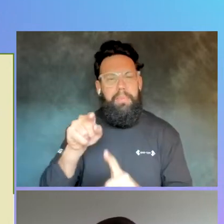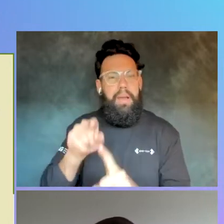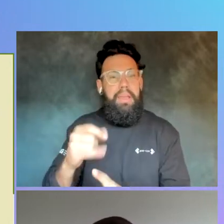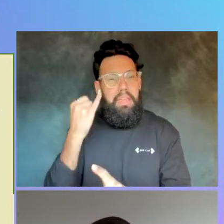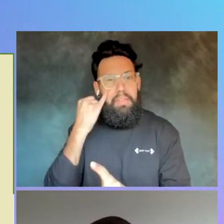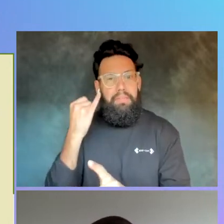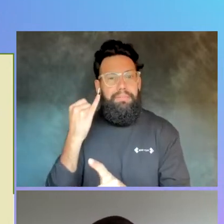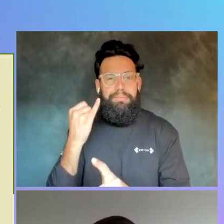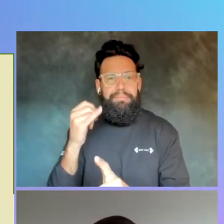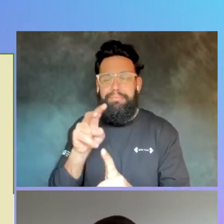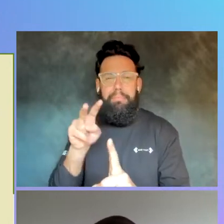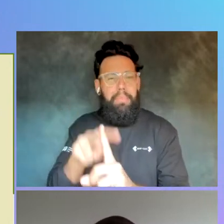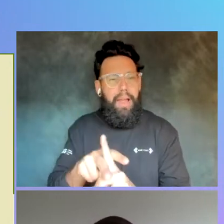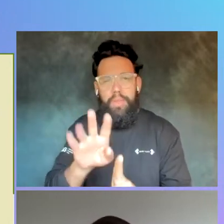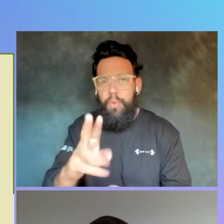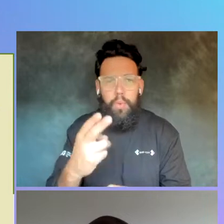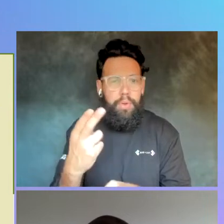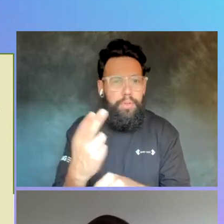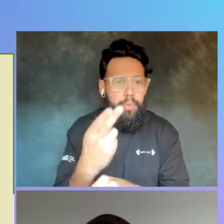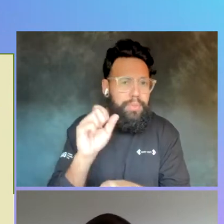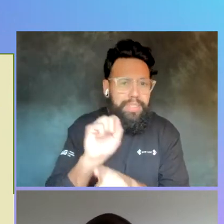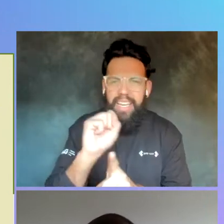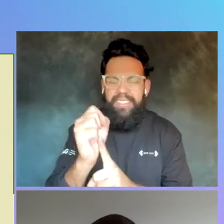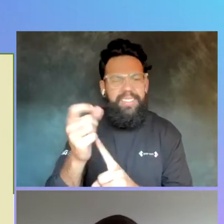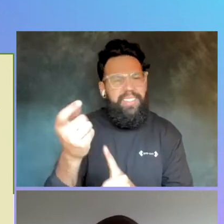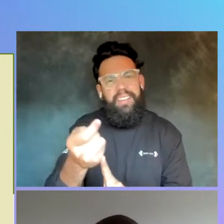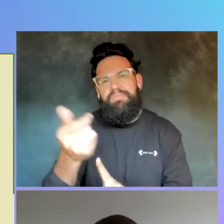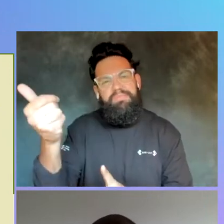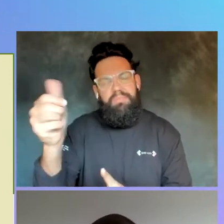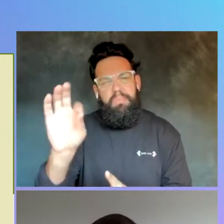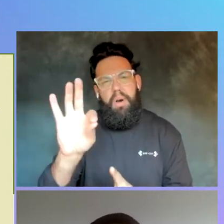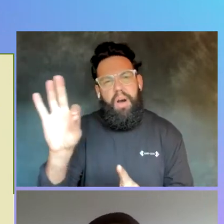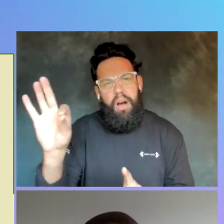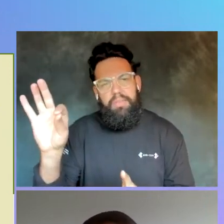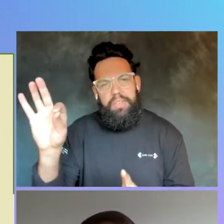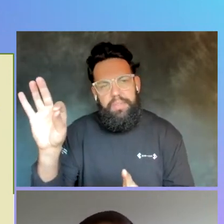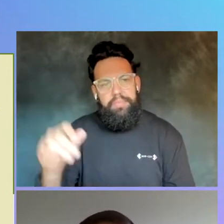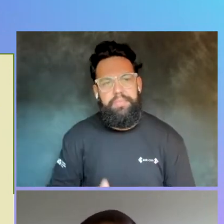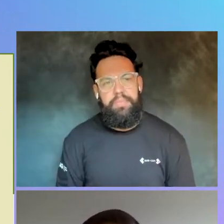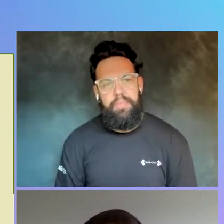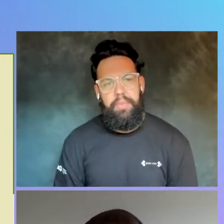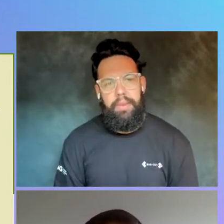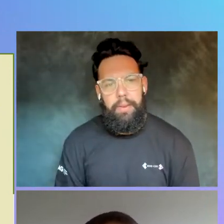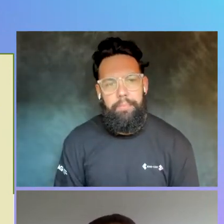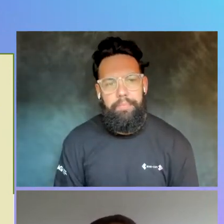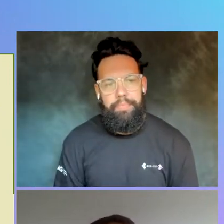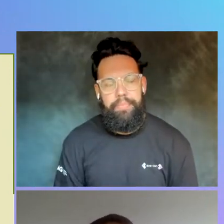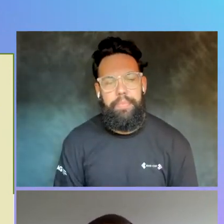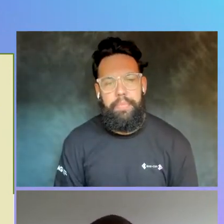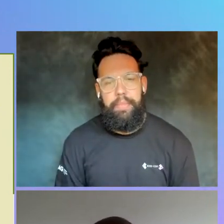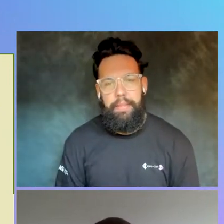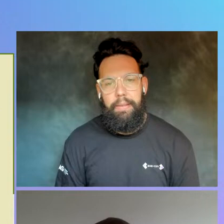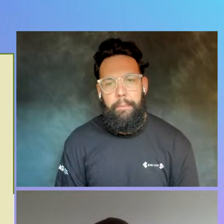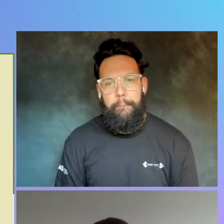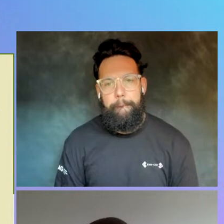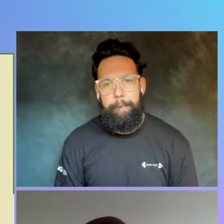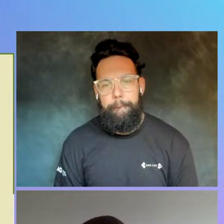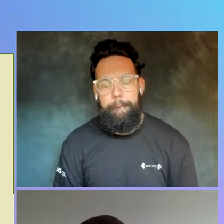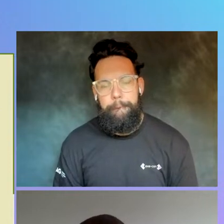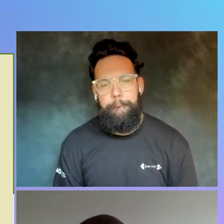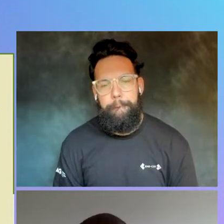moment of calling the check accessibility function or at the global level in one of